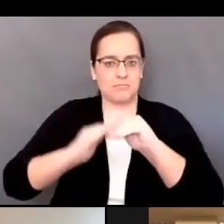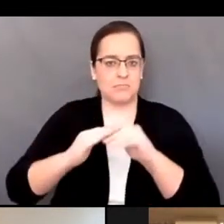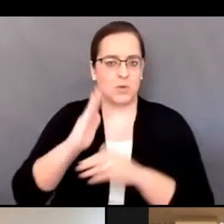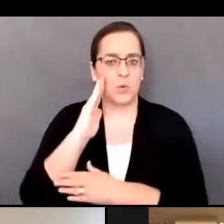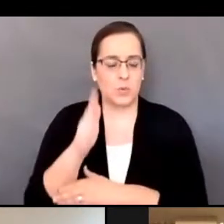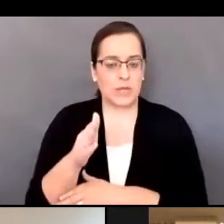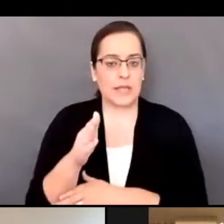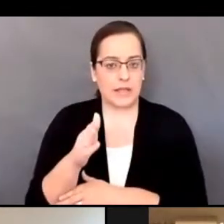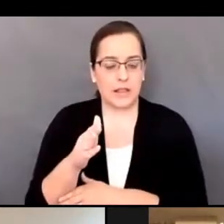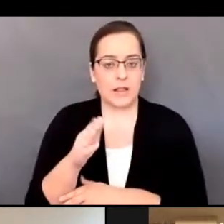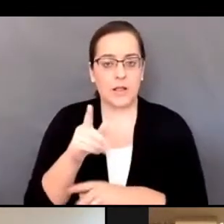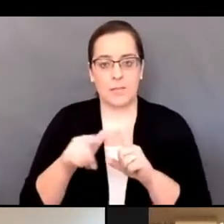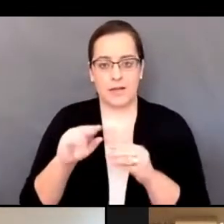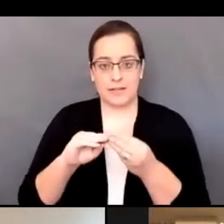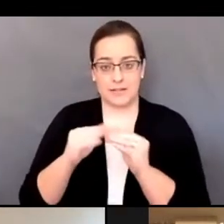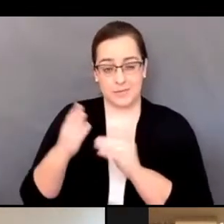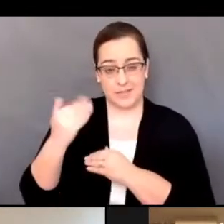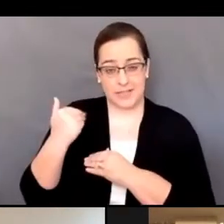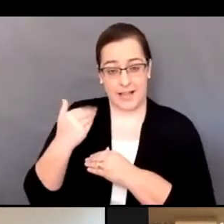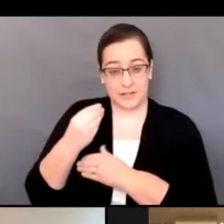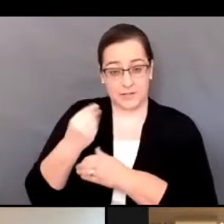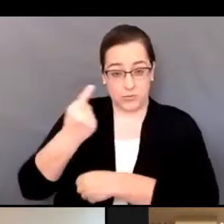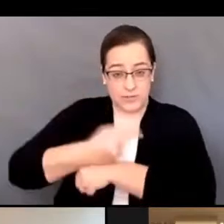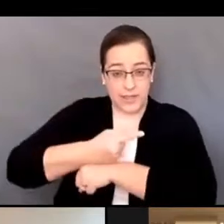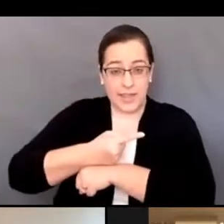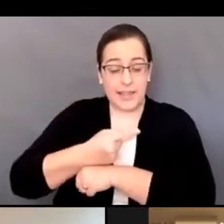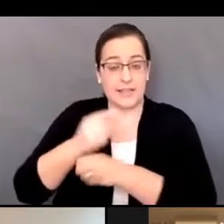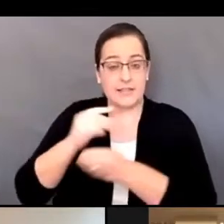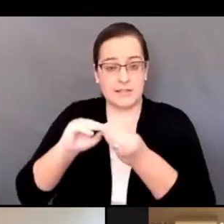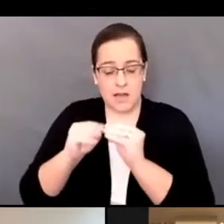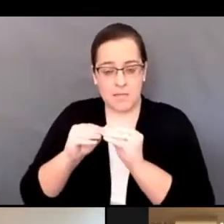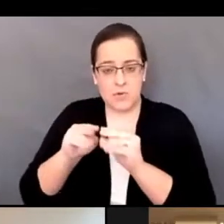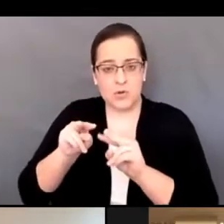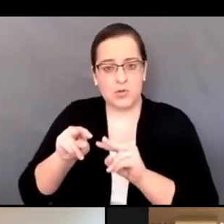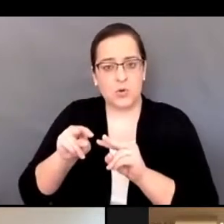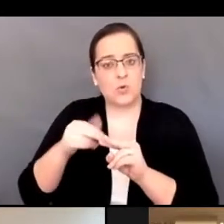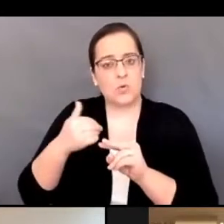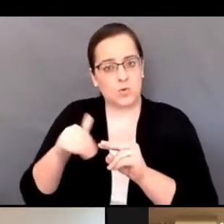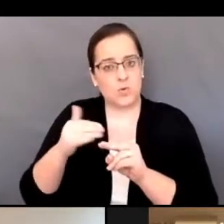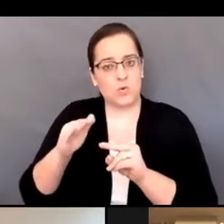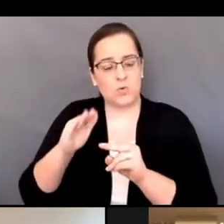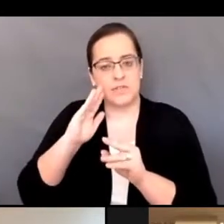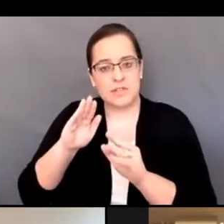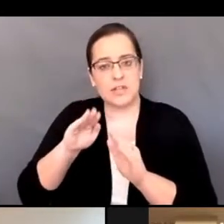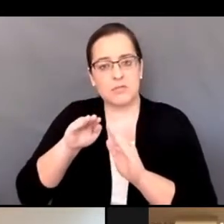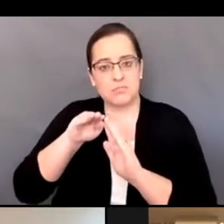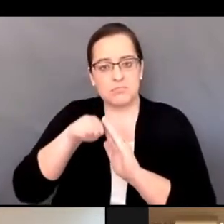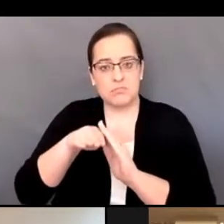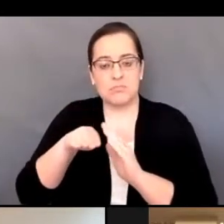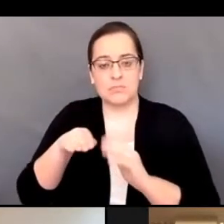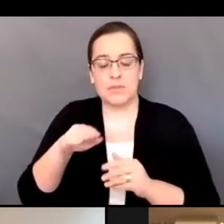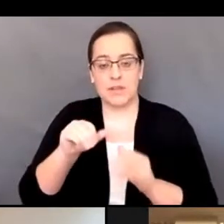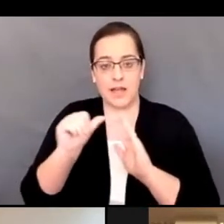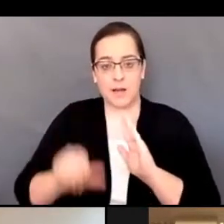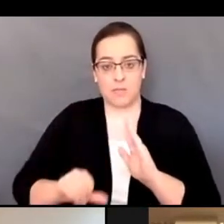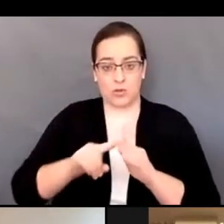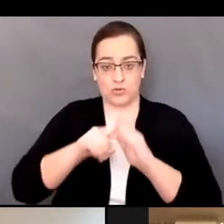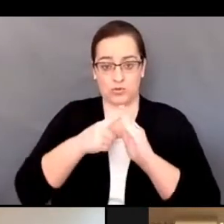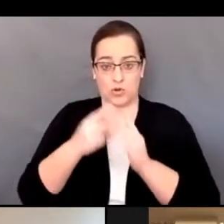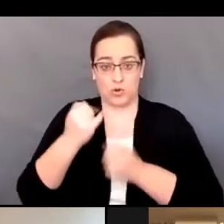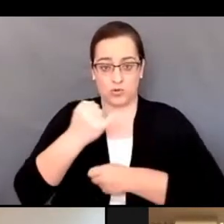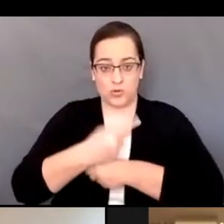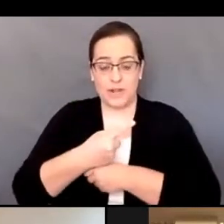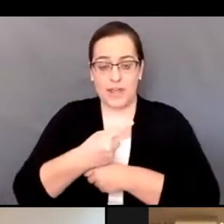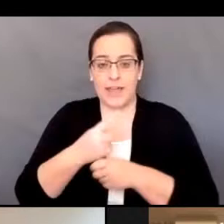the numbers from the past few days have been promising for Amarillo. As Amarillo begins today the next phase of